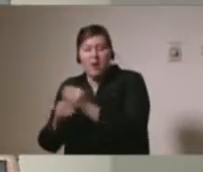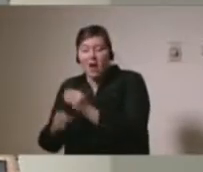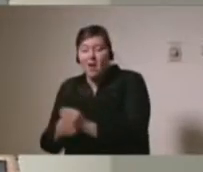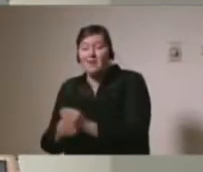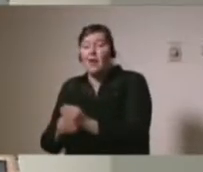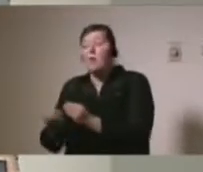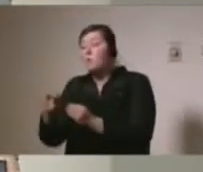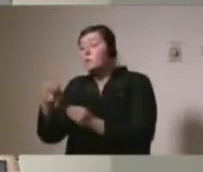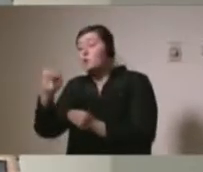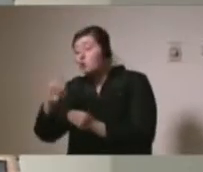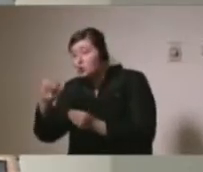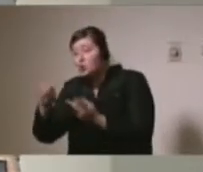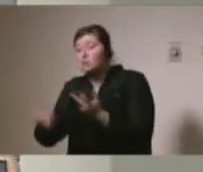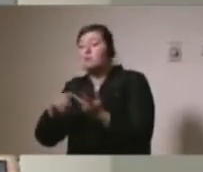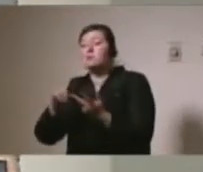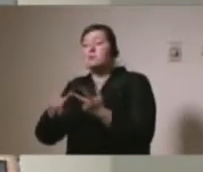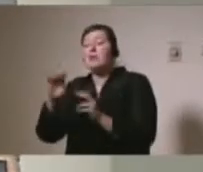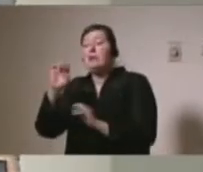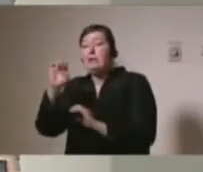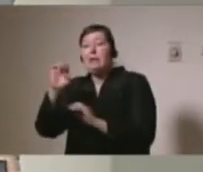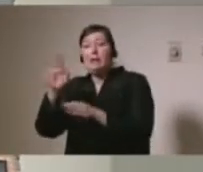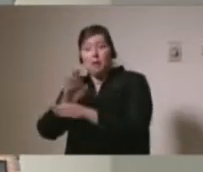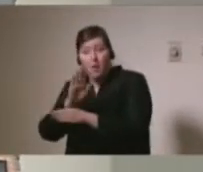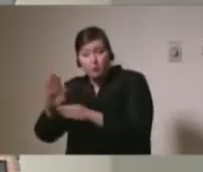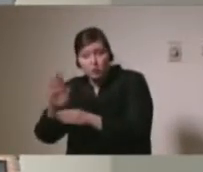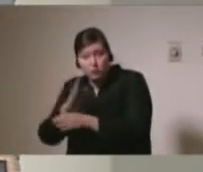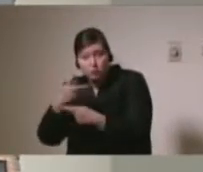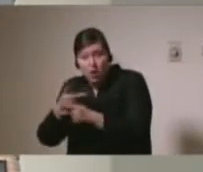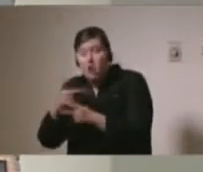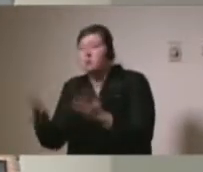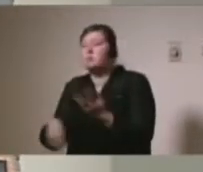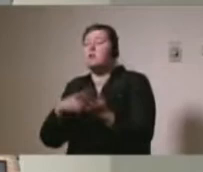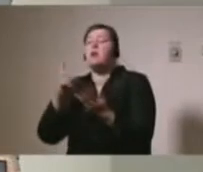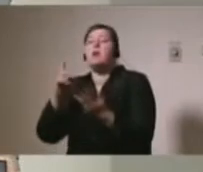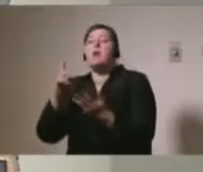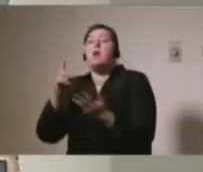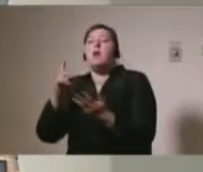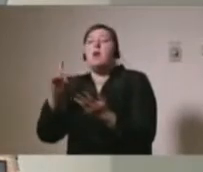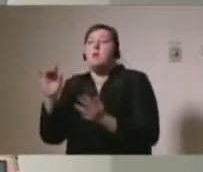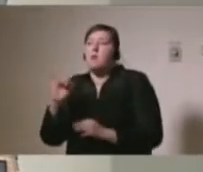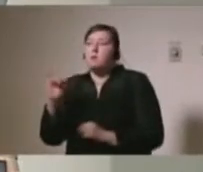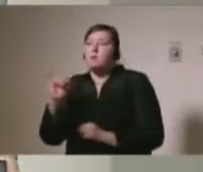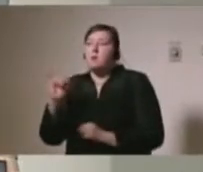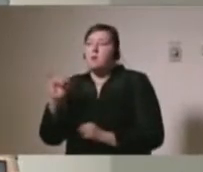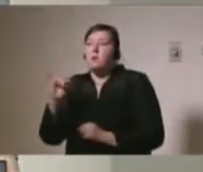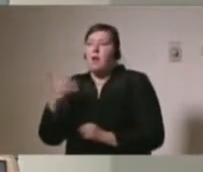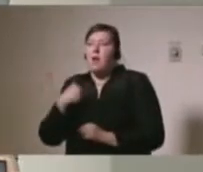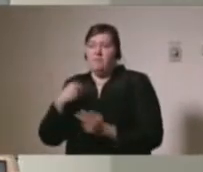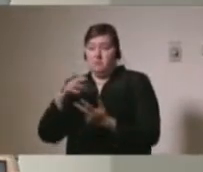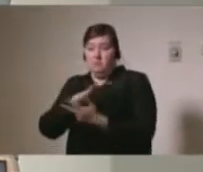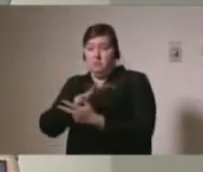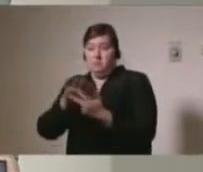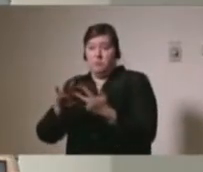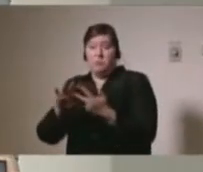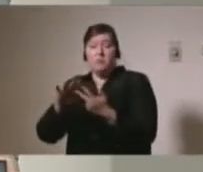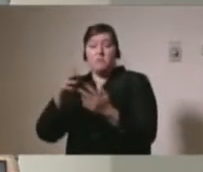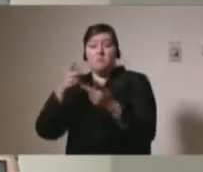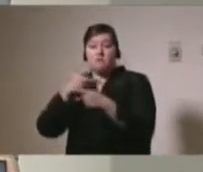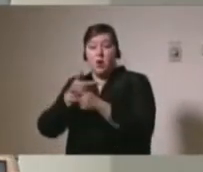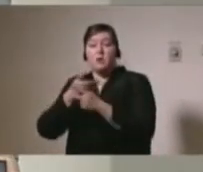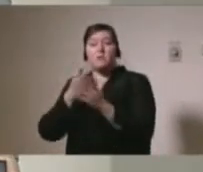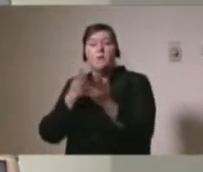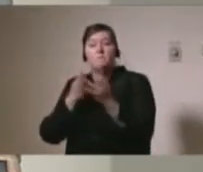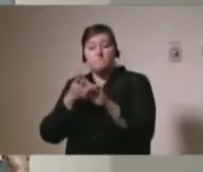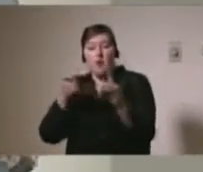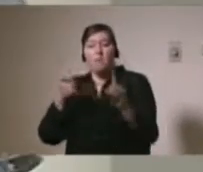insurance, telephone, and e-commerce products. Finally, we have all these products are offered in Italian Post retail